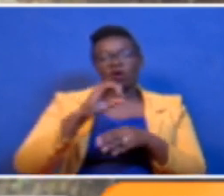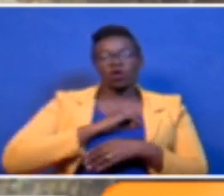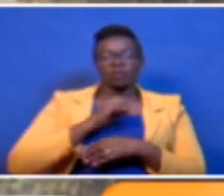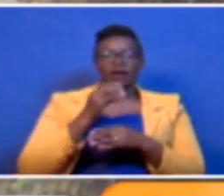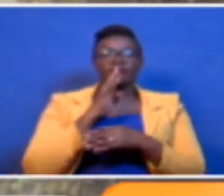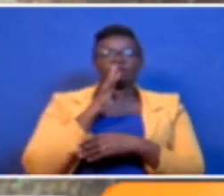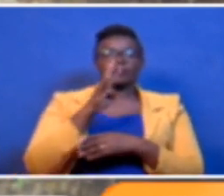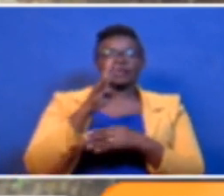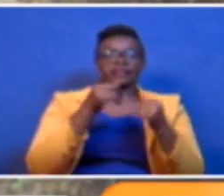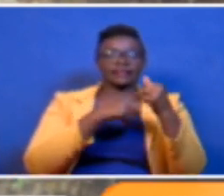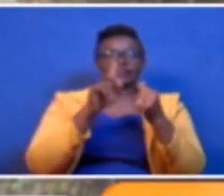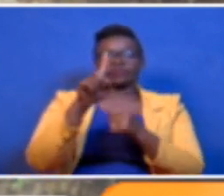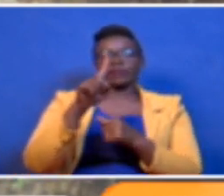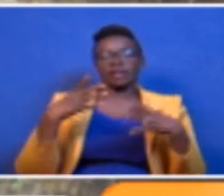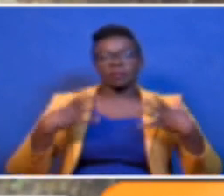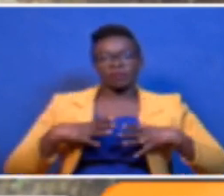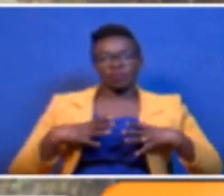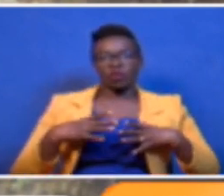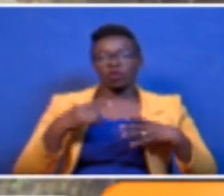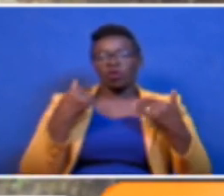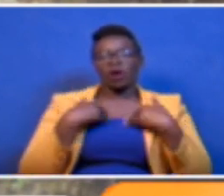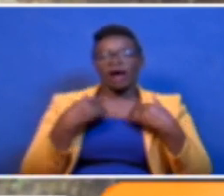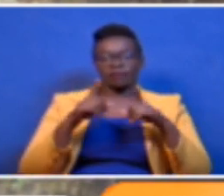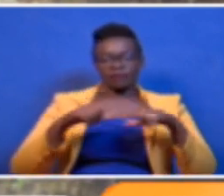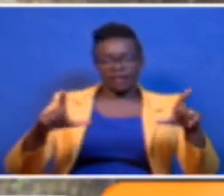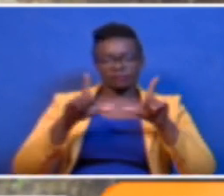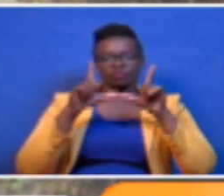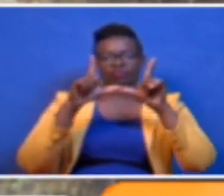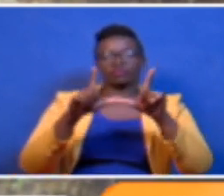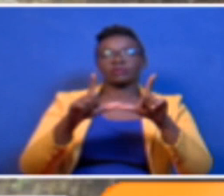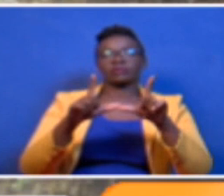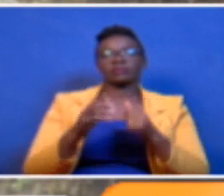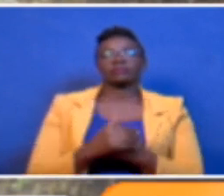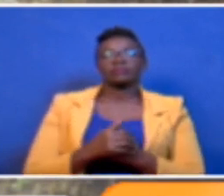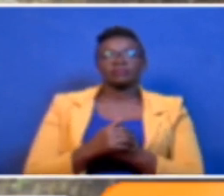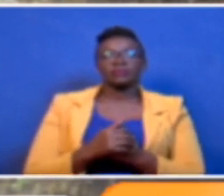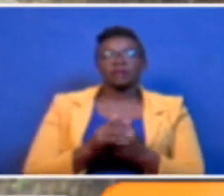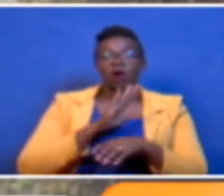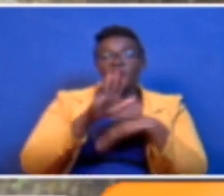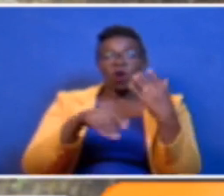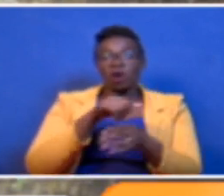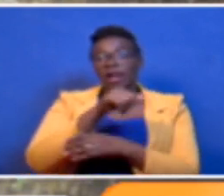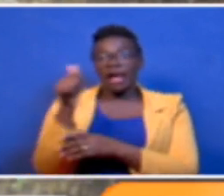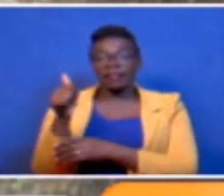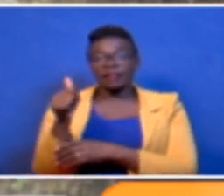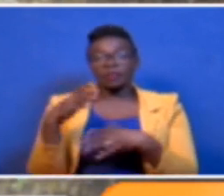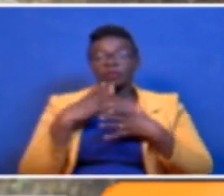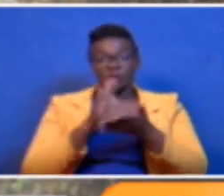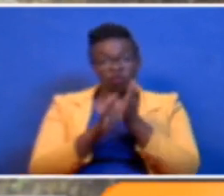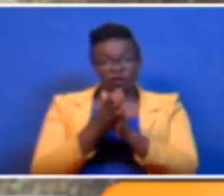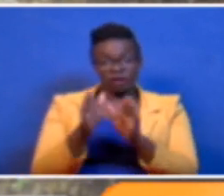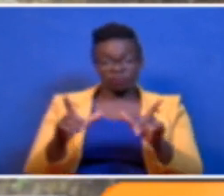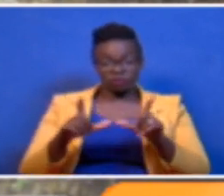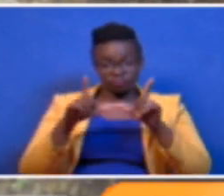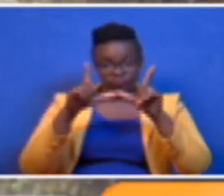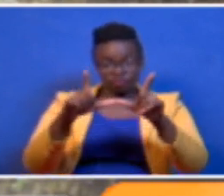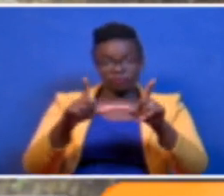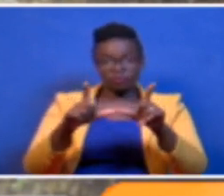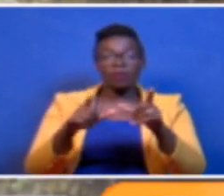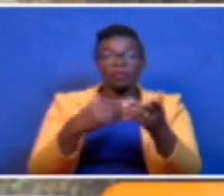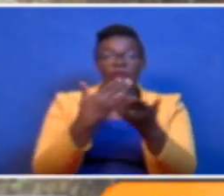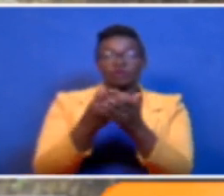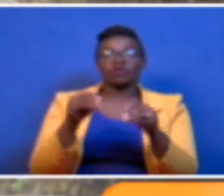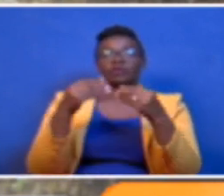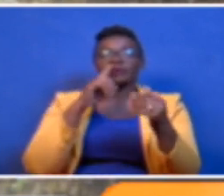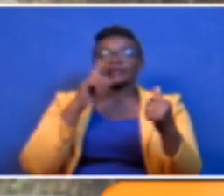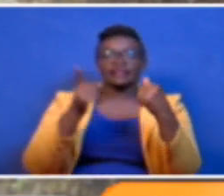461 persons who hold title deeds within Maasai Mau. All other illegal settlers who have no title deeds had been proposed to be given